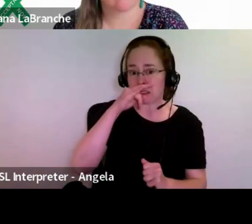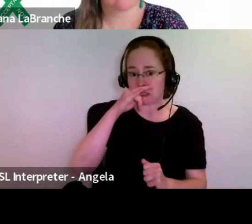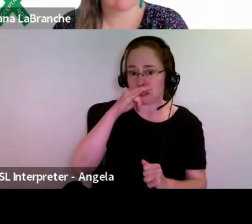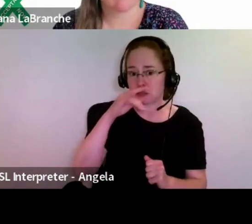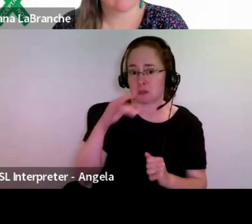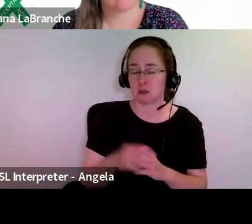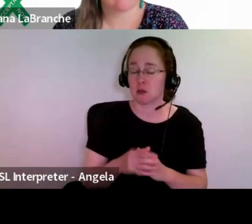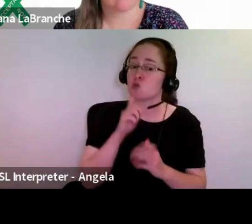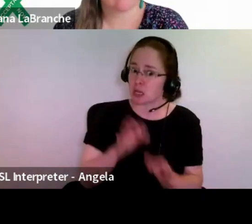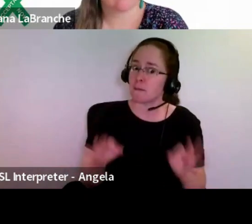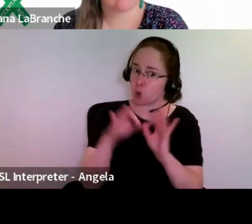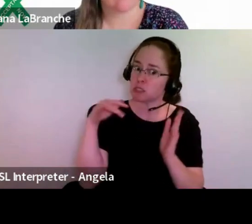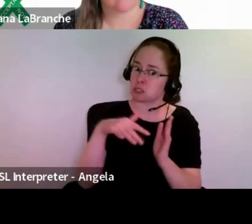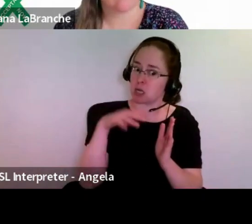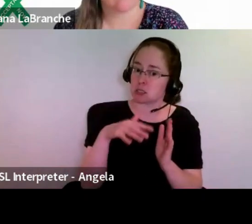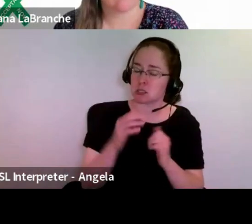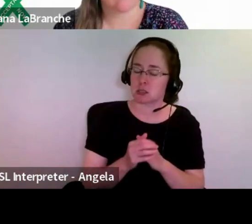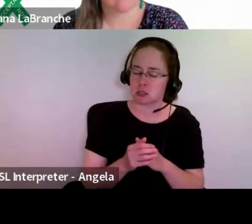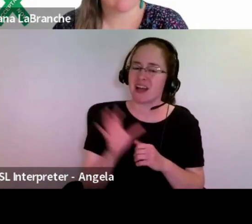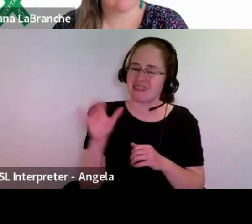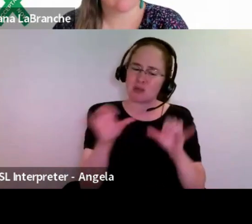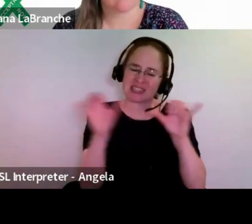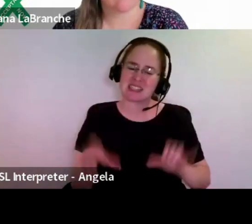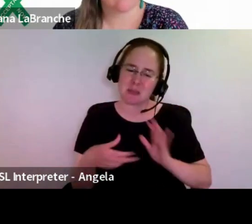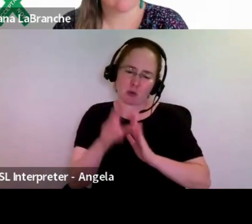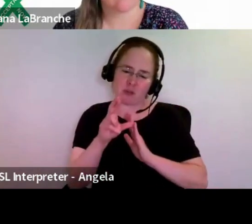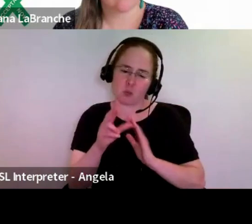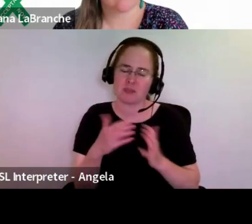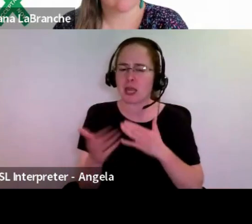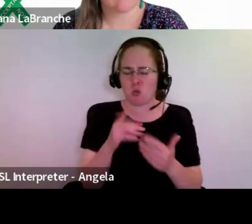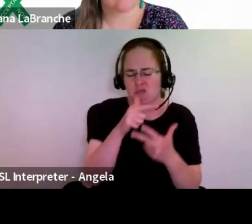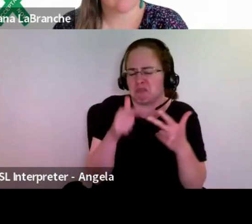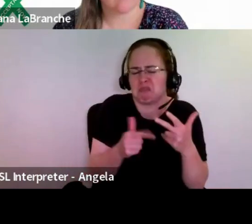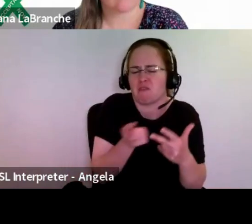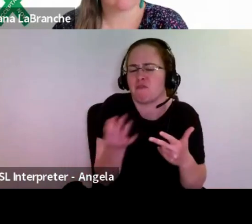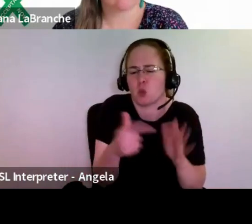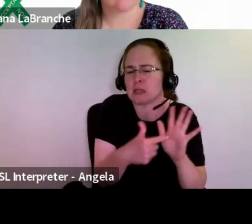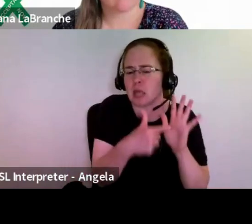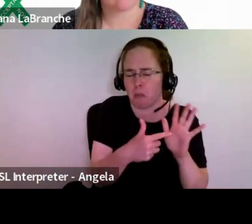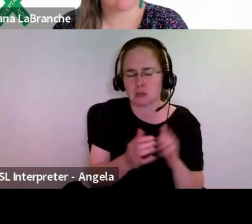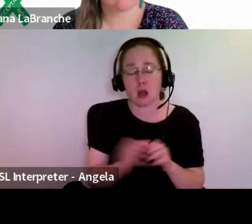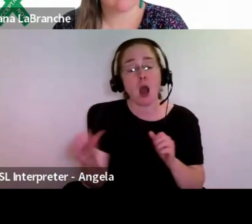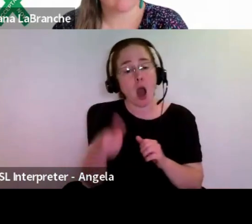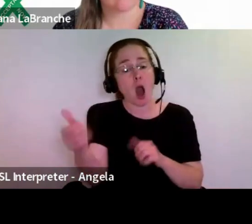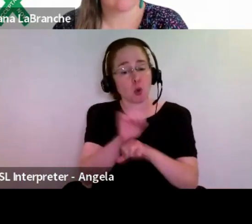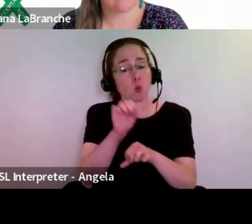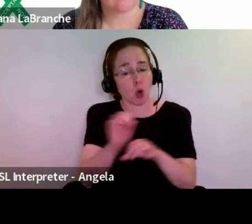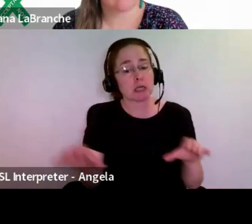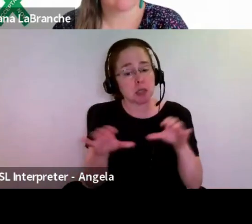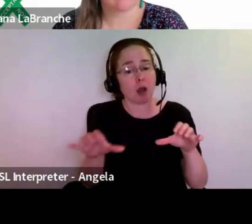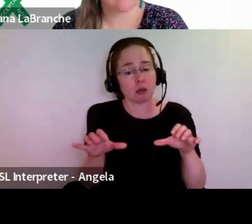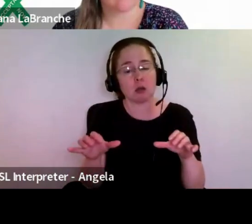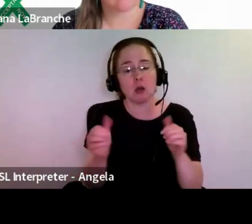Those are really important studies. It was a systematic review. So those are just a smattering of it. There's some other work that's being done